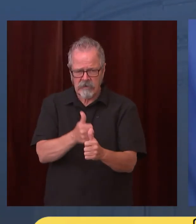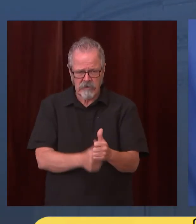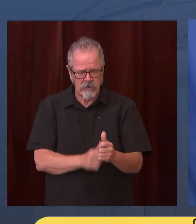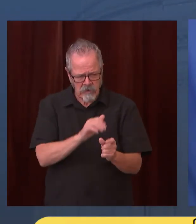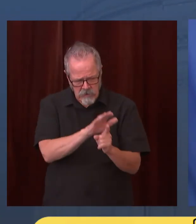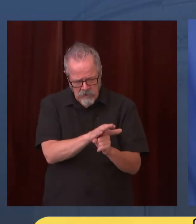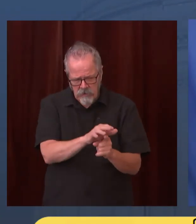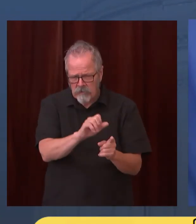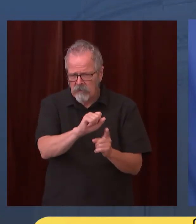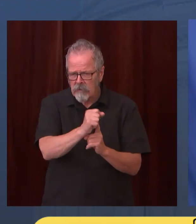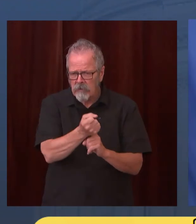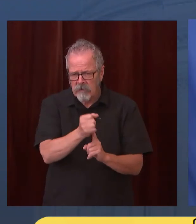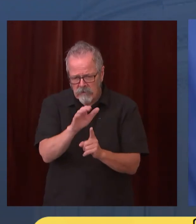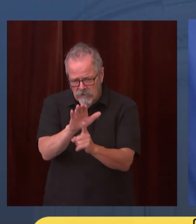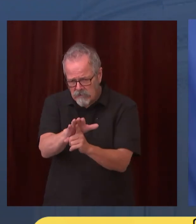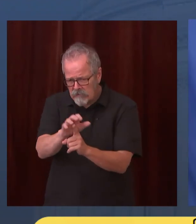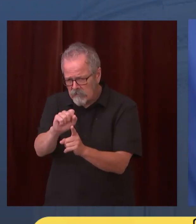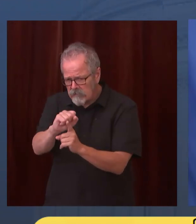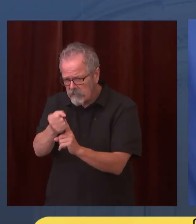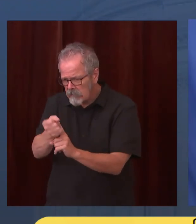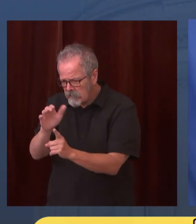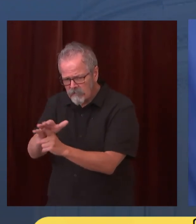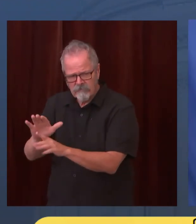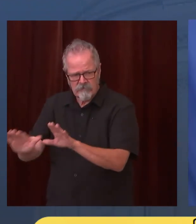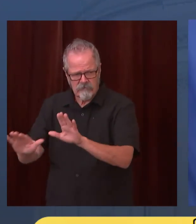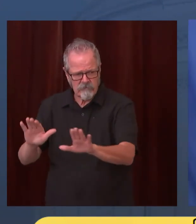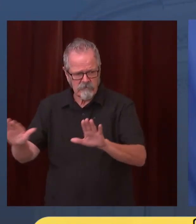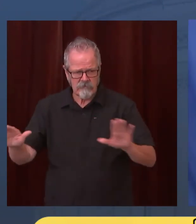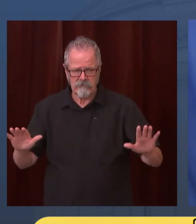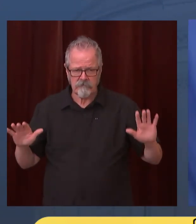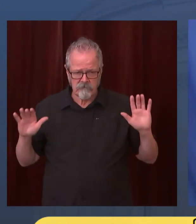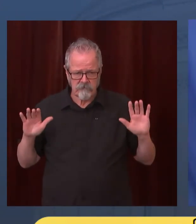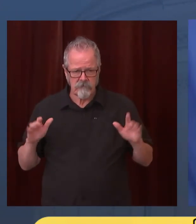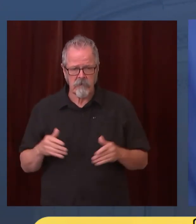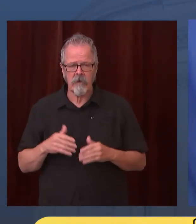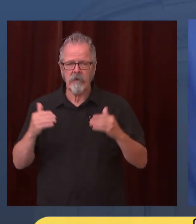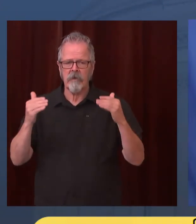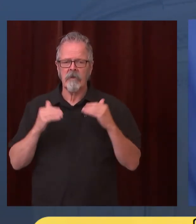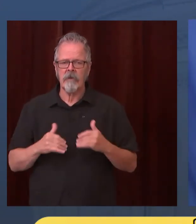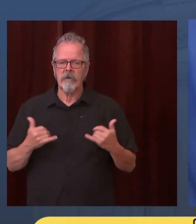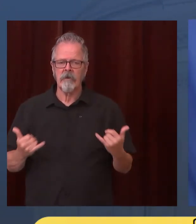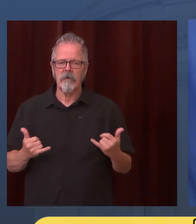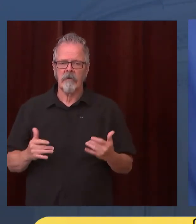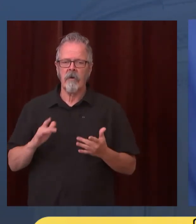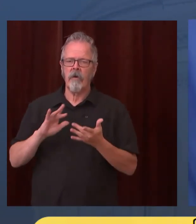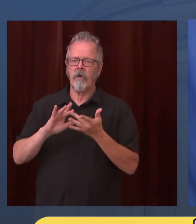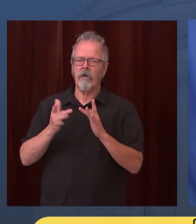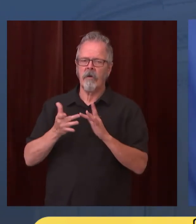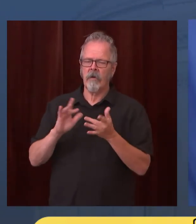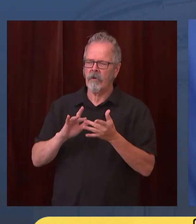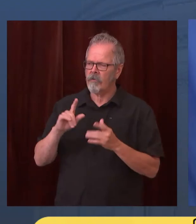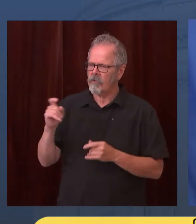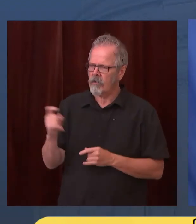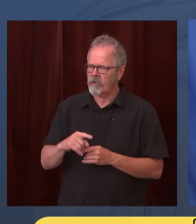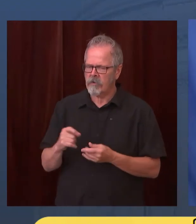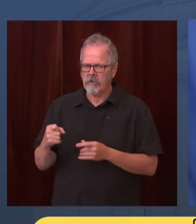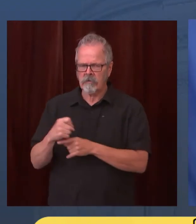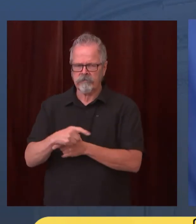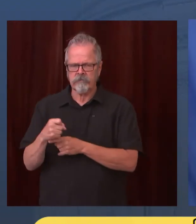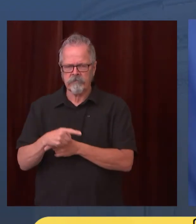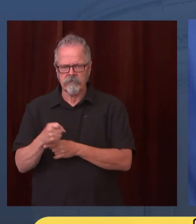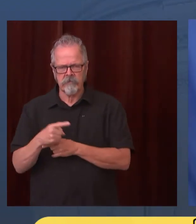their employment environment. We're going to go to some virtual questions now. First comes from Caitlin with KMLY.